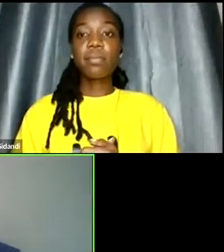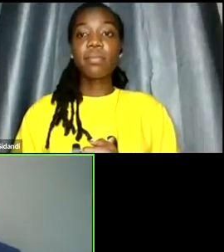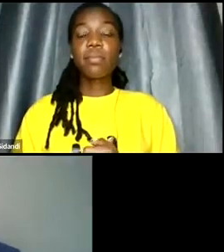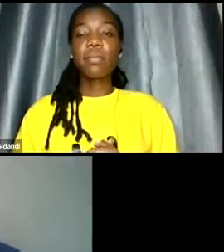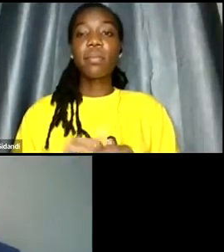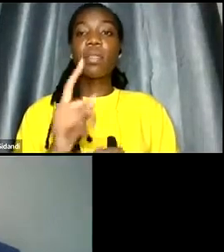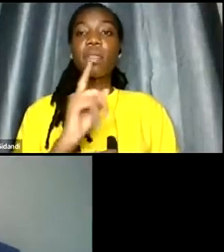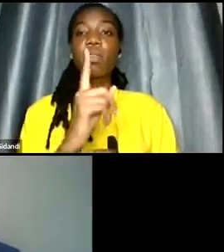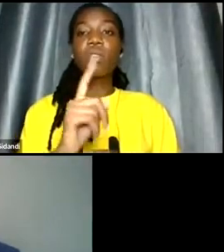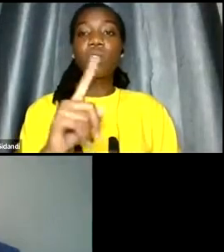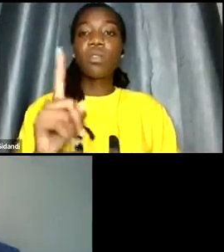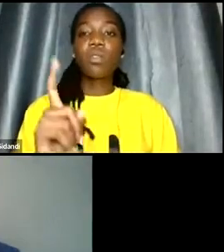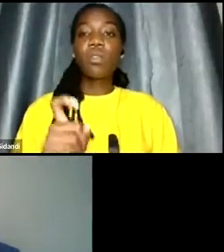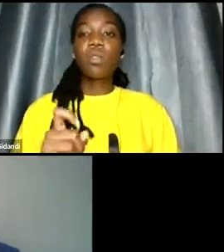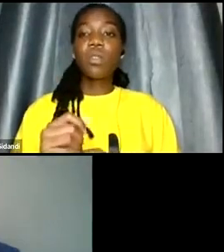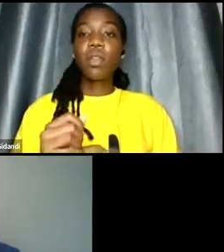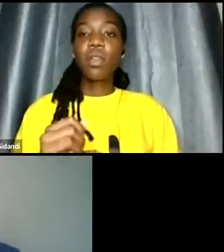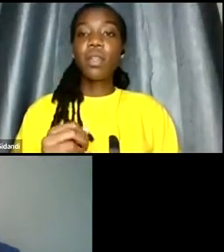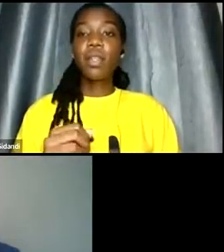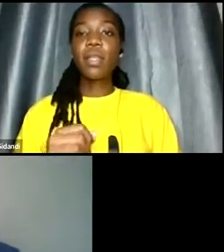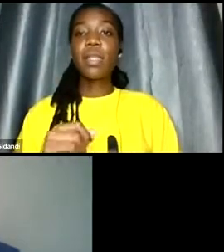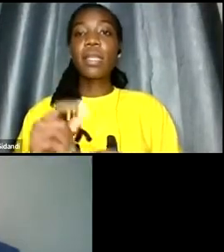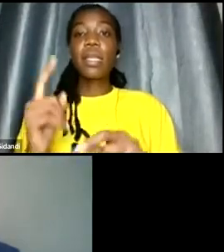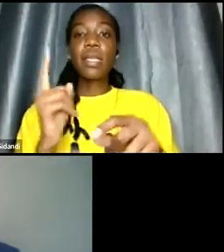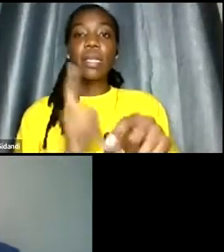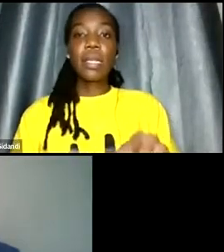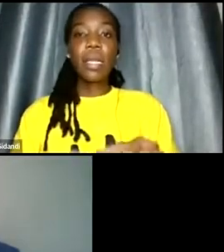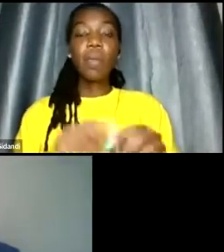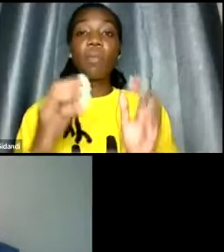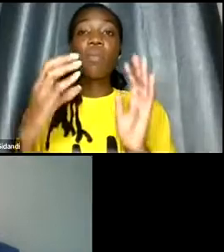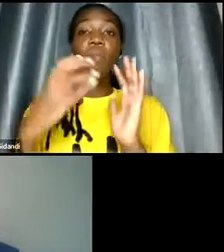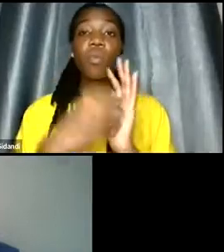question. When we put aside family,